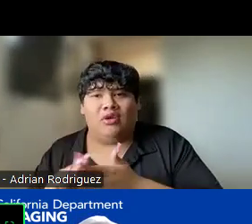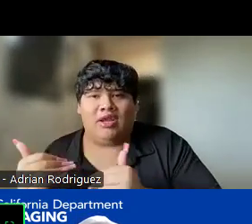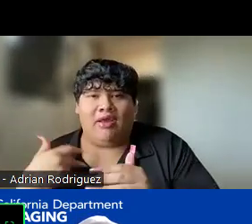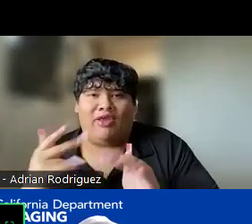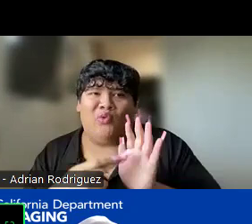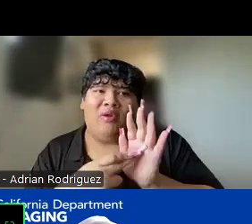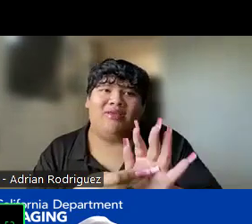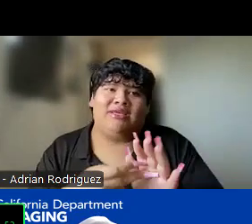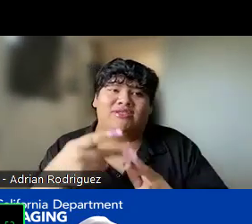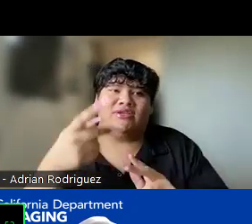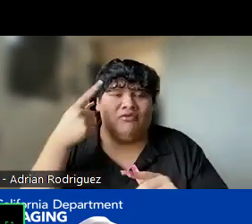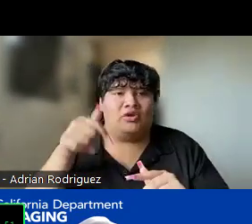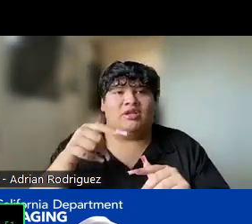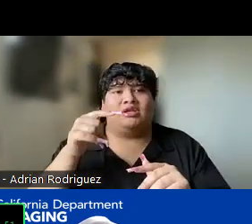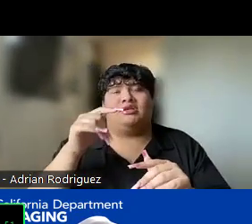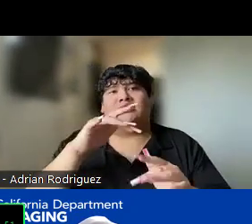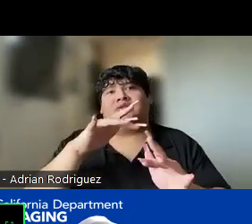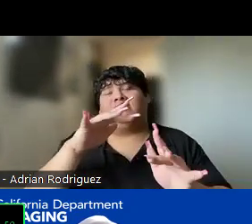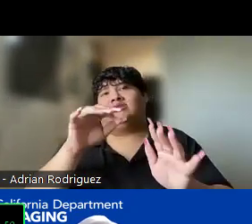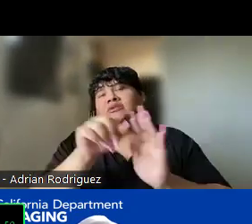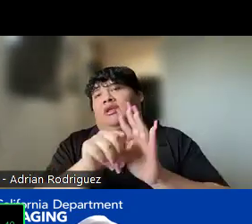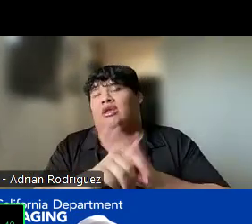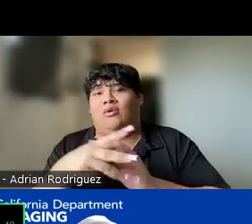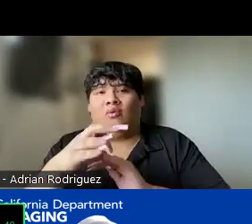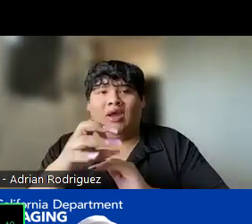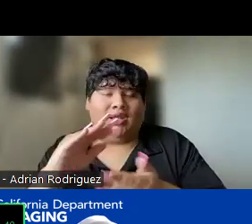several statewide communities,